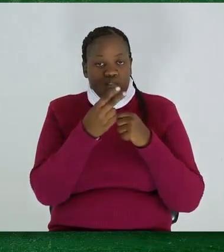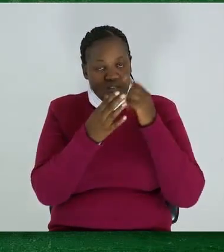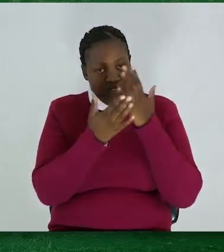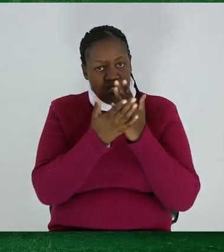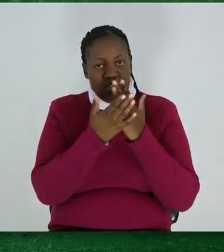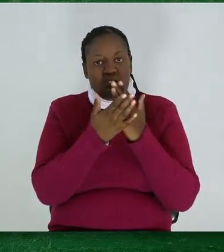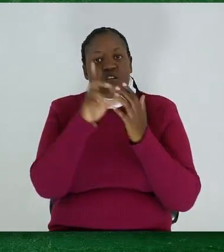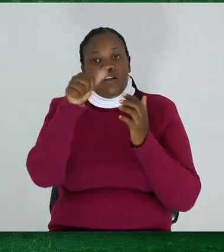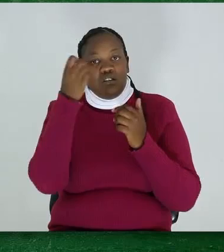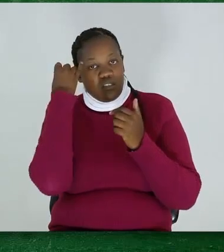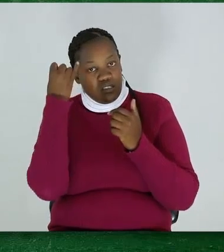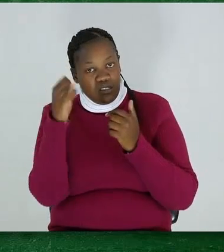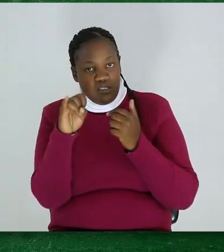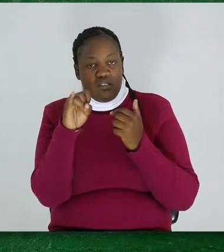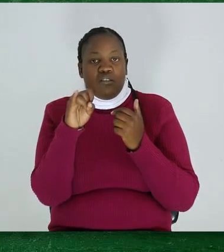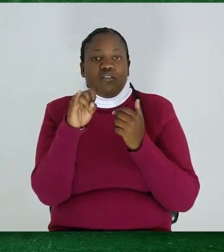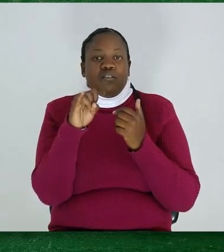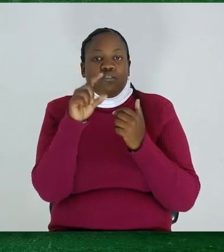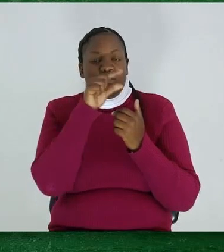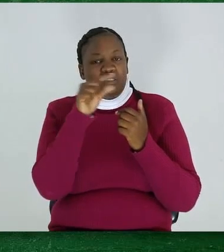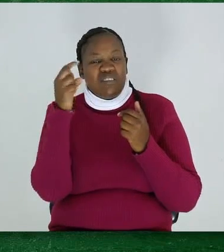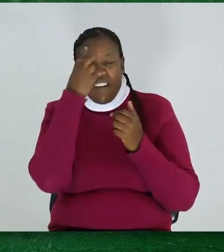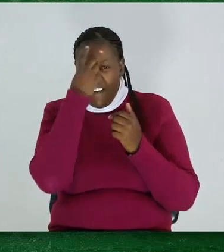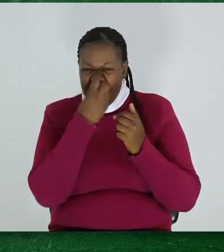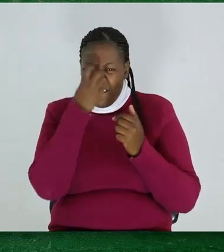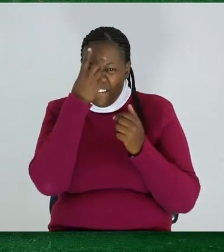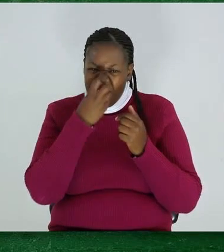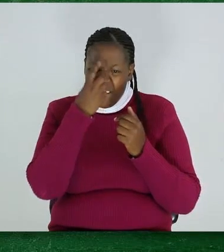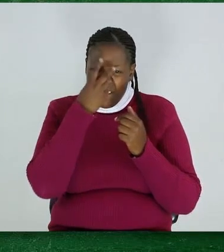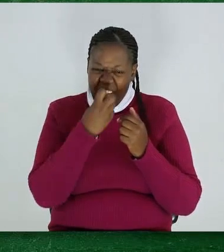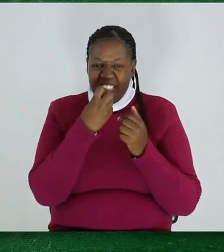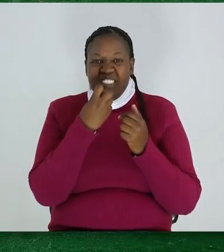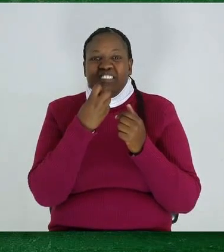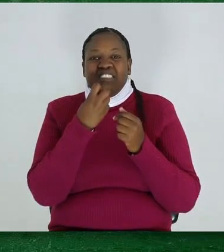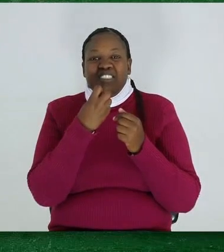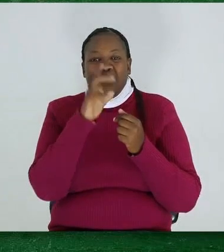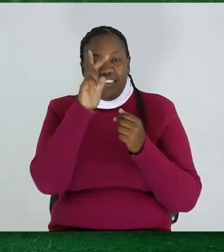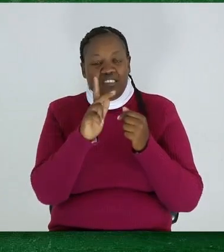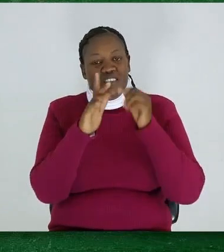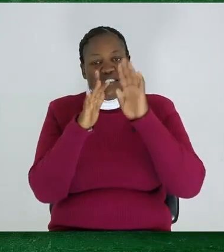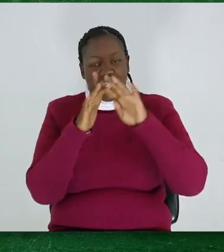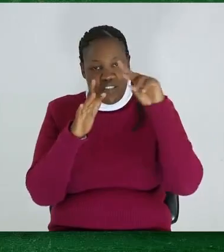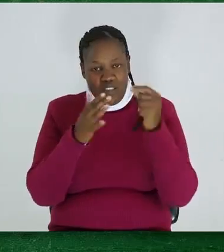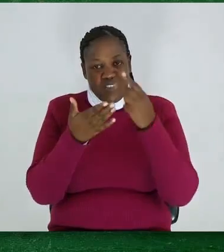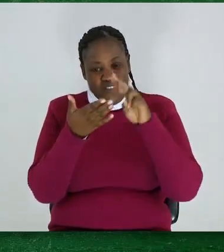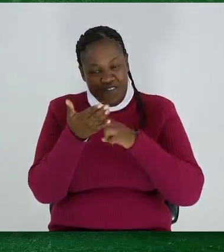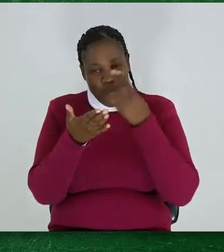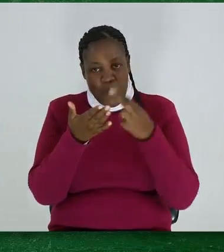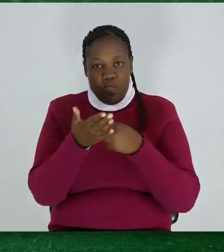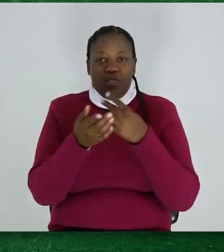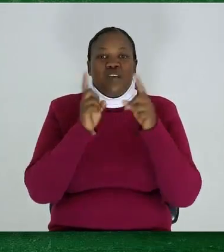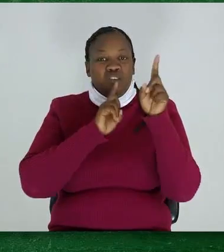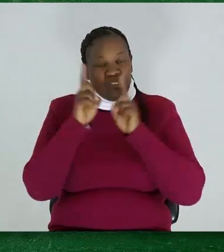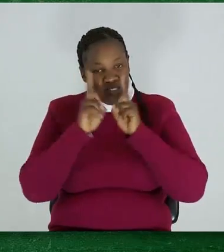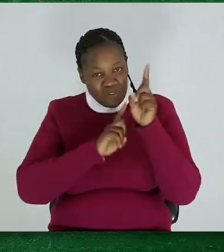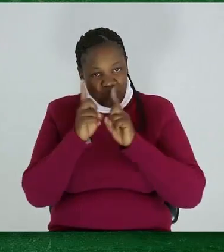for you. Betty bought butter, but the butter was bitter. So Betty bought better butter to